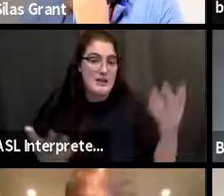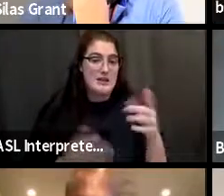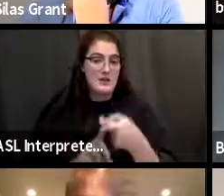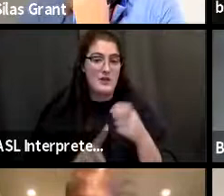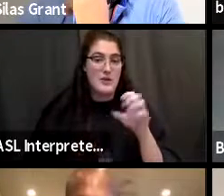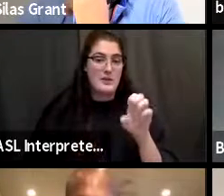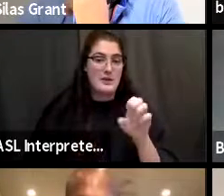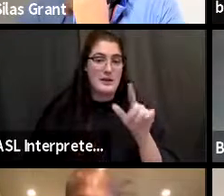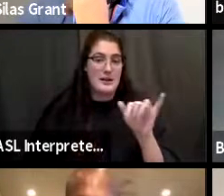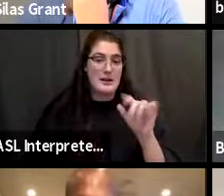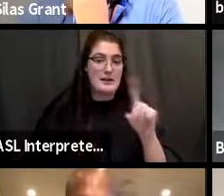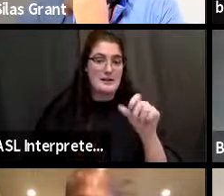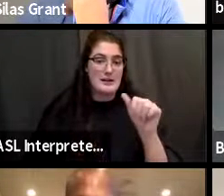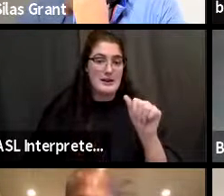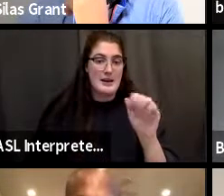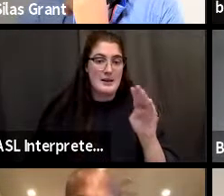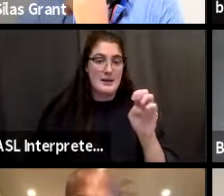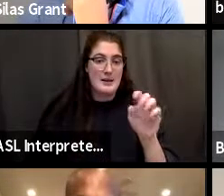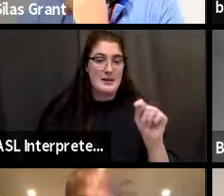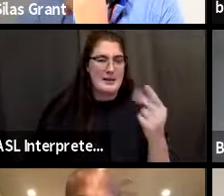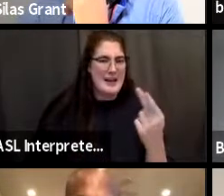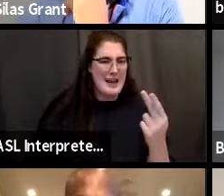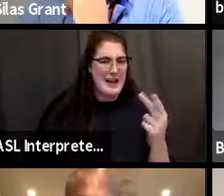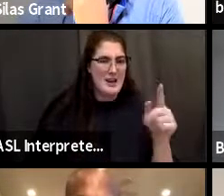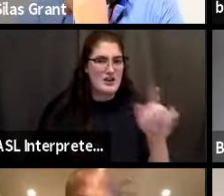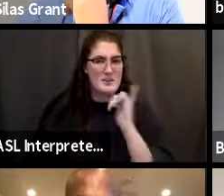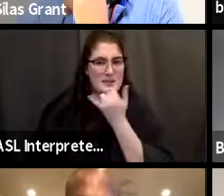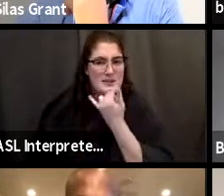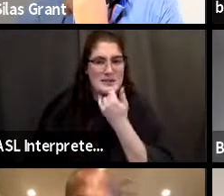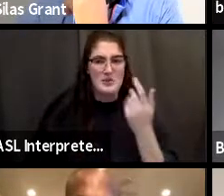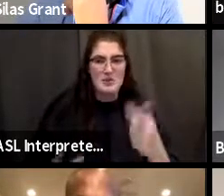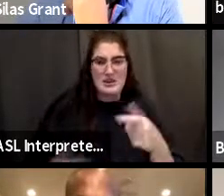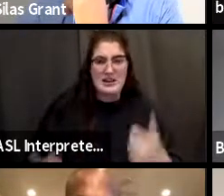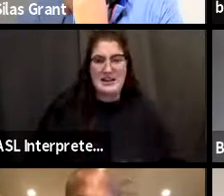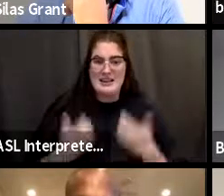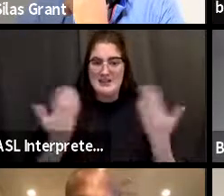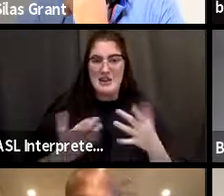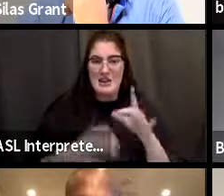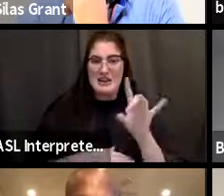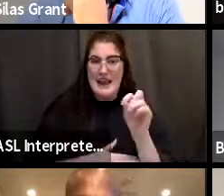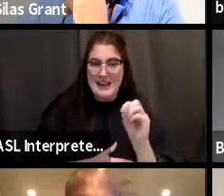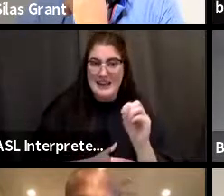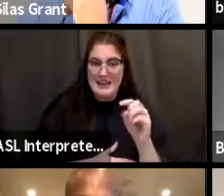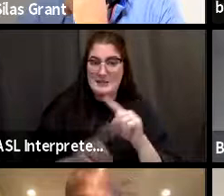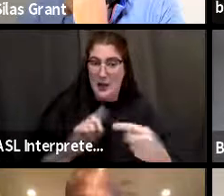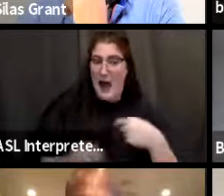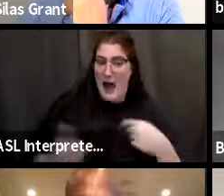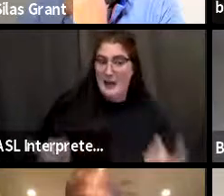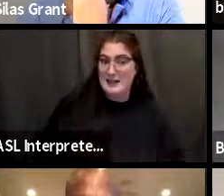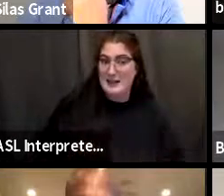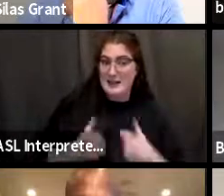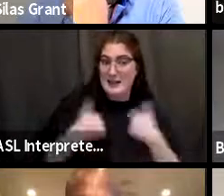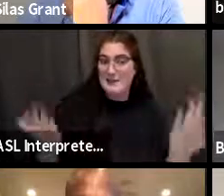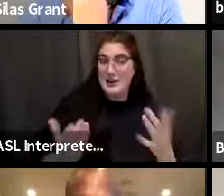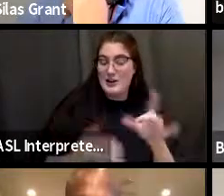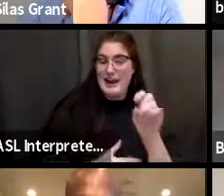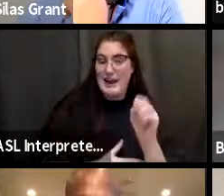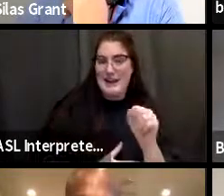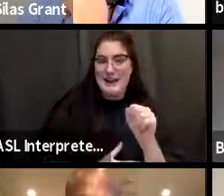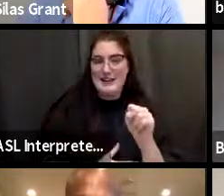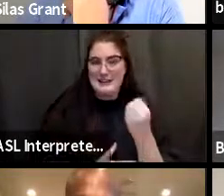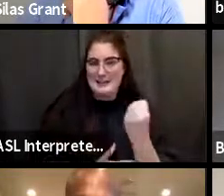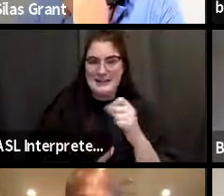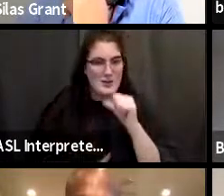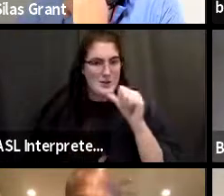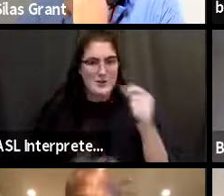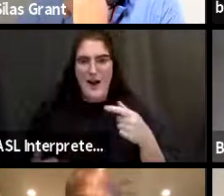Well, Elizabeth is mistaken. I don't know if she lived here in the 80s, but I did. And that's not where we are.